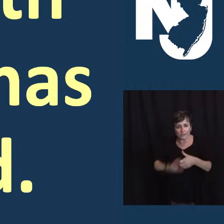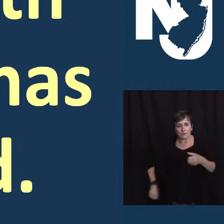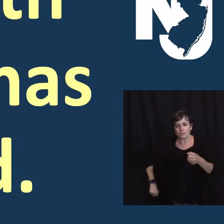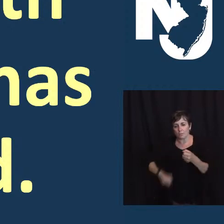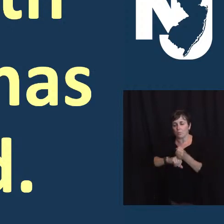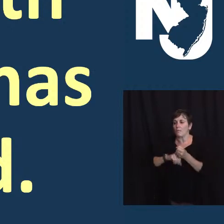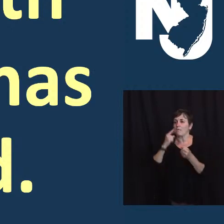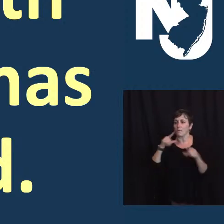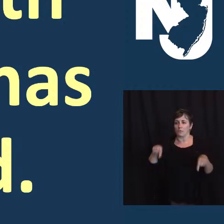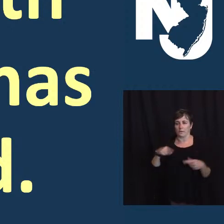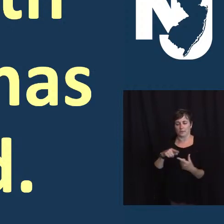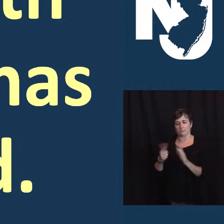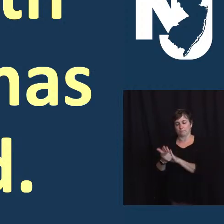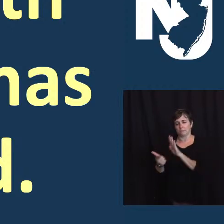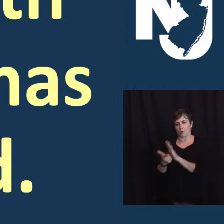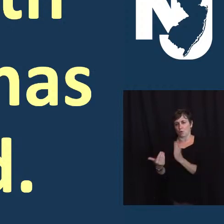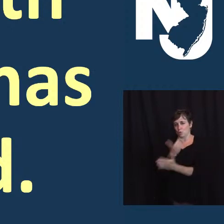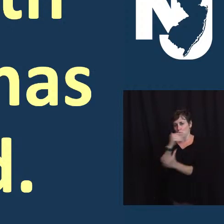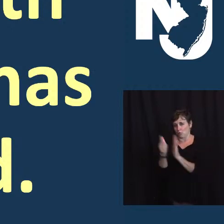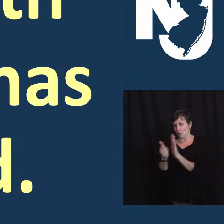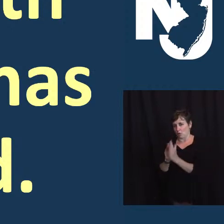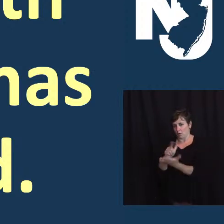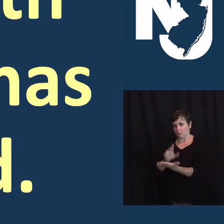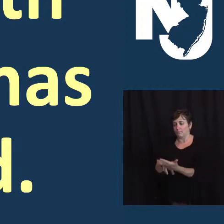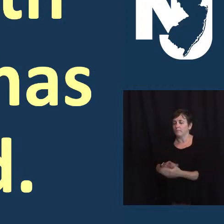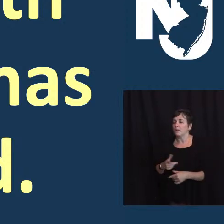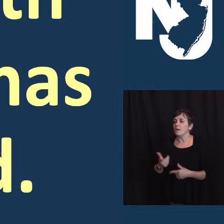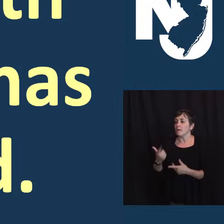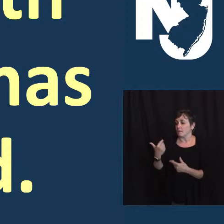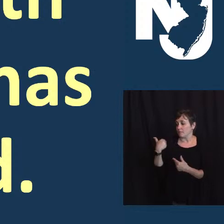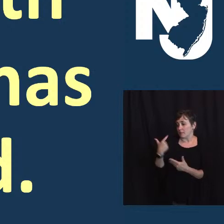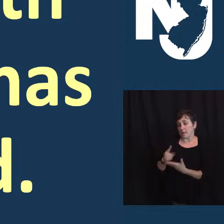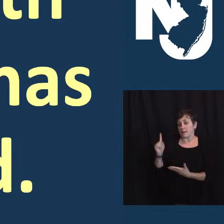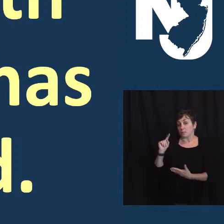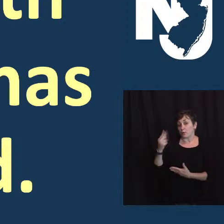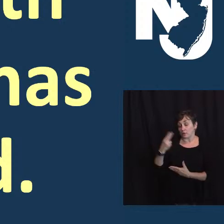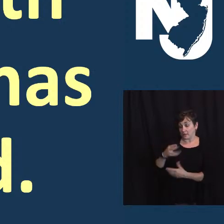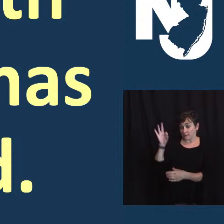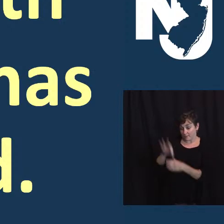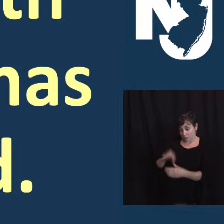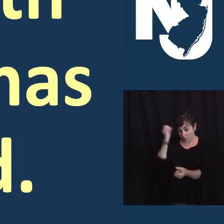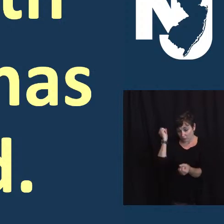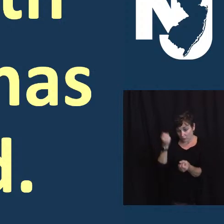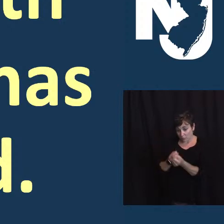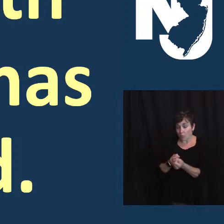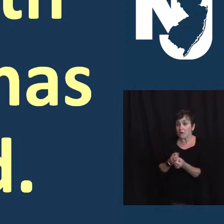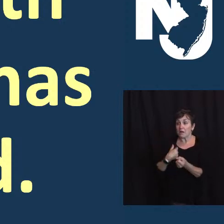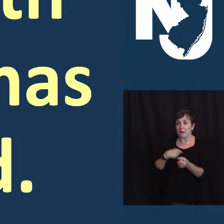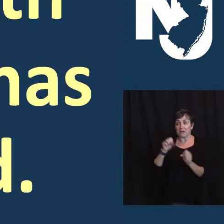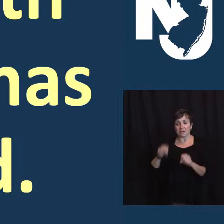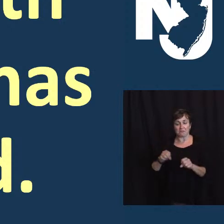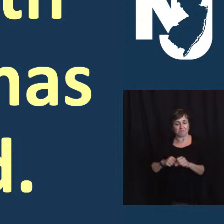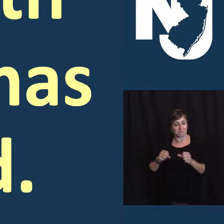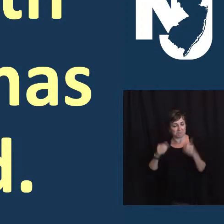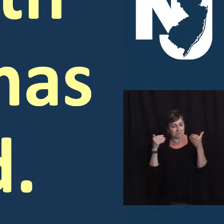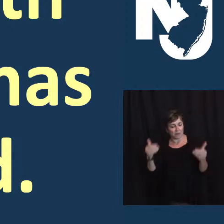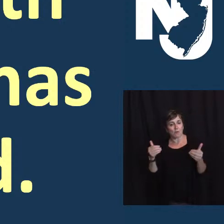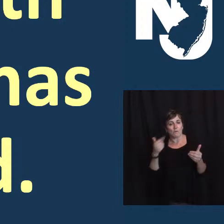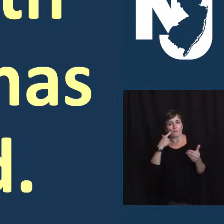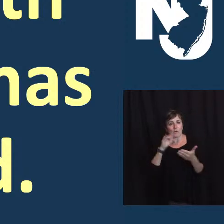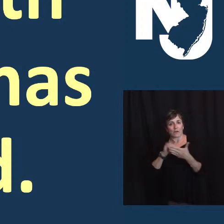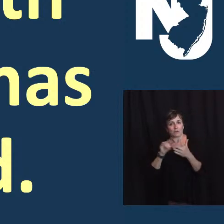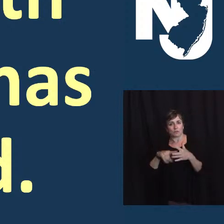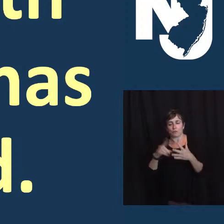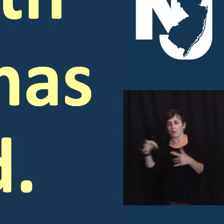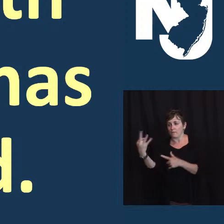for this legislation. Their votes on Thursday and my action to enact this measure on Friday were and remain critical to our efforts to